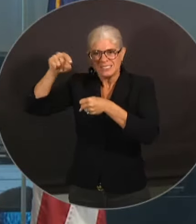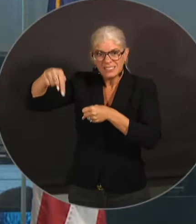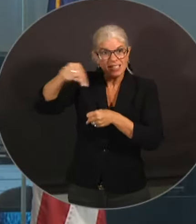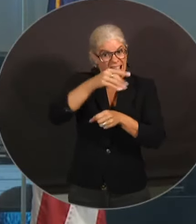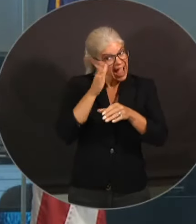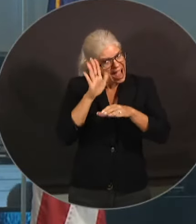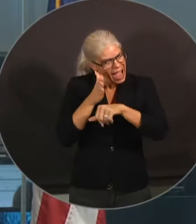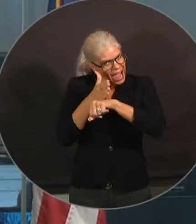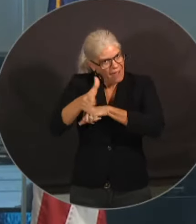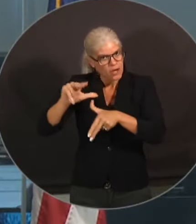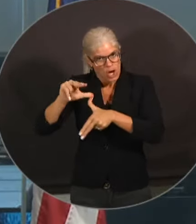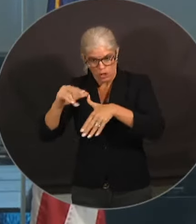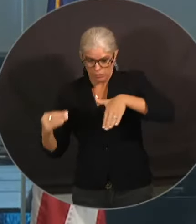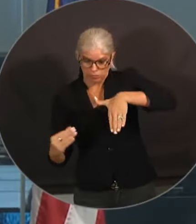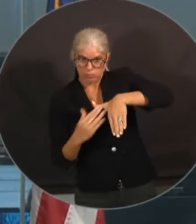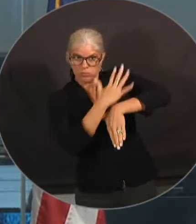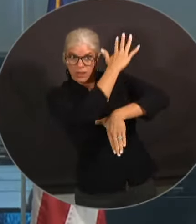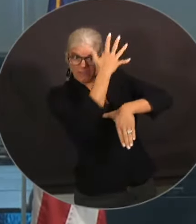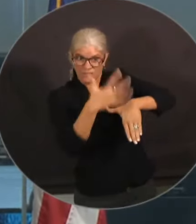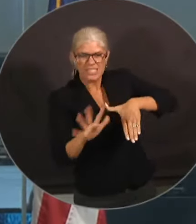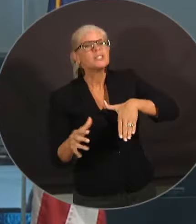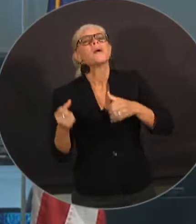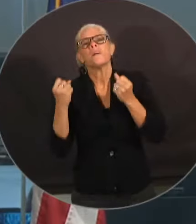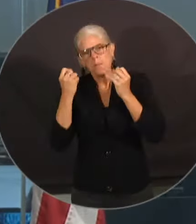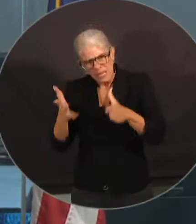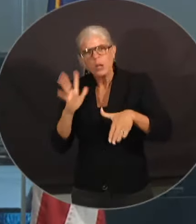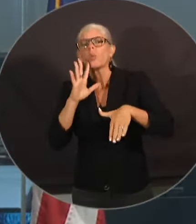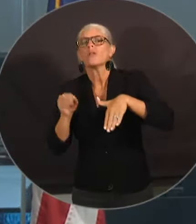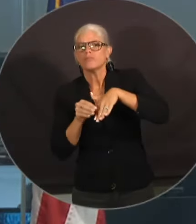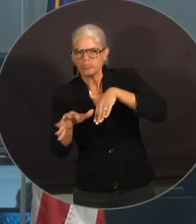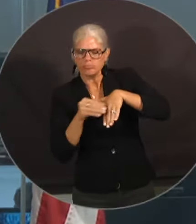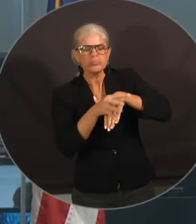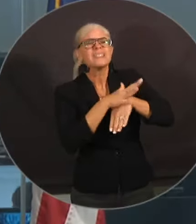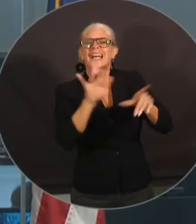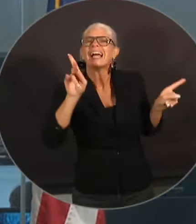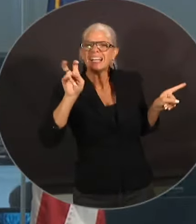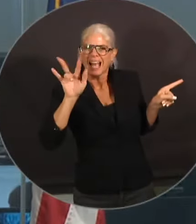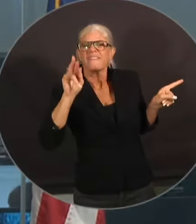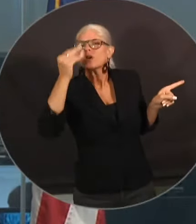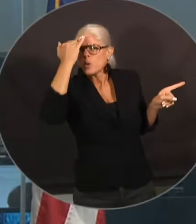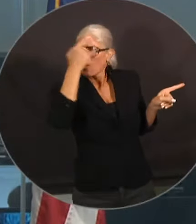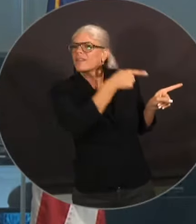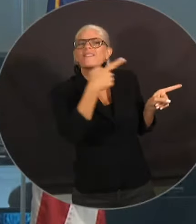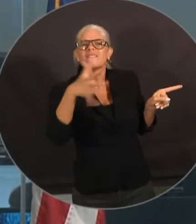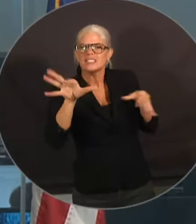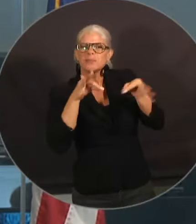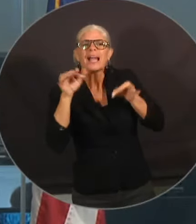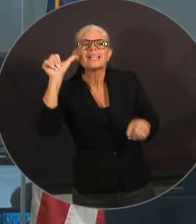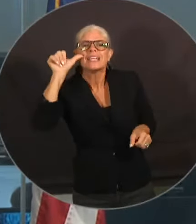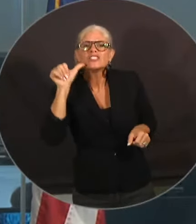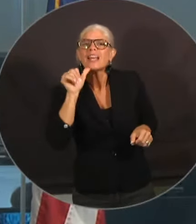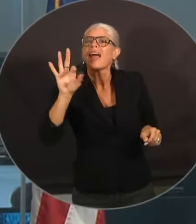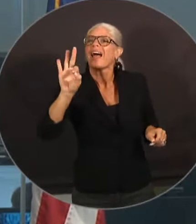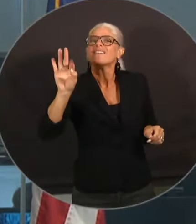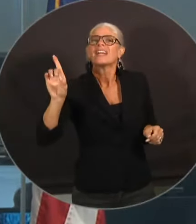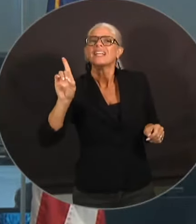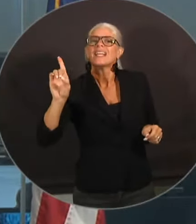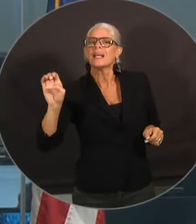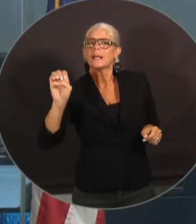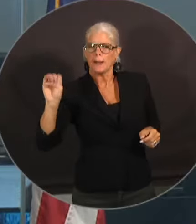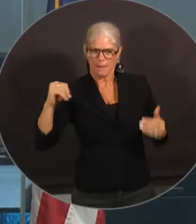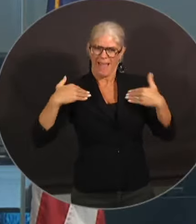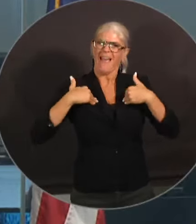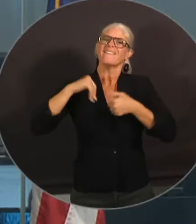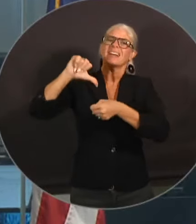storm. And I know there's going to be a lot of people that are going to want. Kevin, I mentioned yesterday, and DEM have executed fuel contracts. So we've brought in a lot of